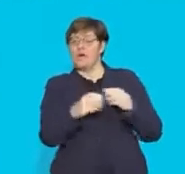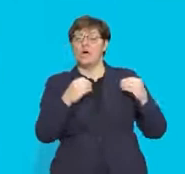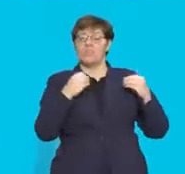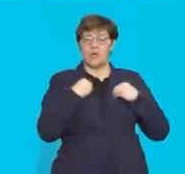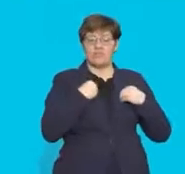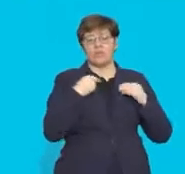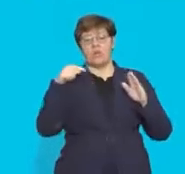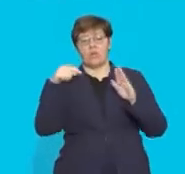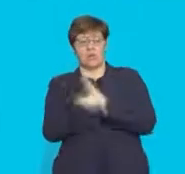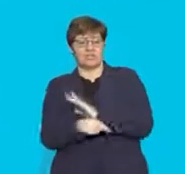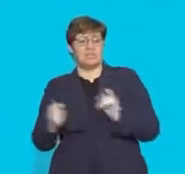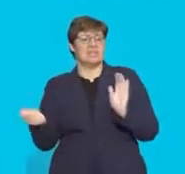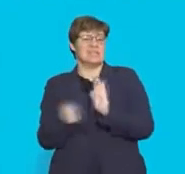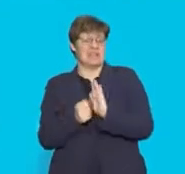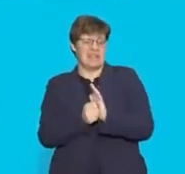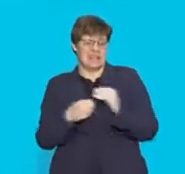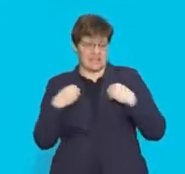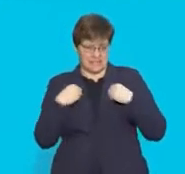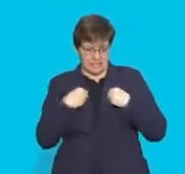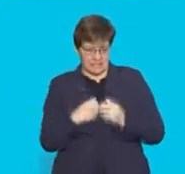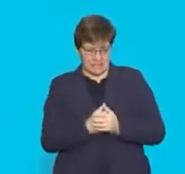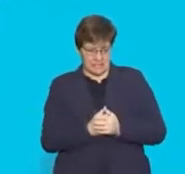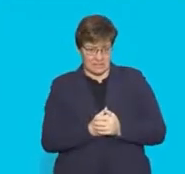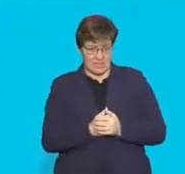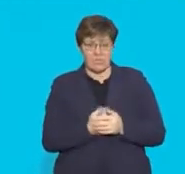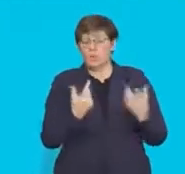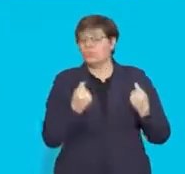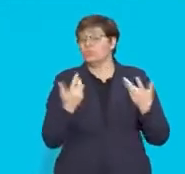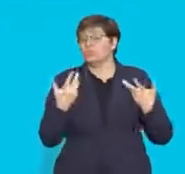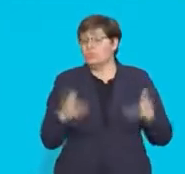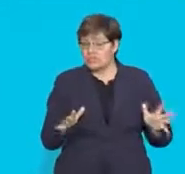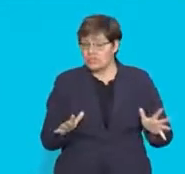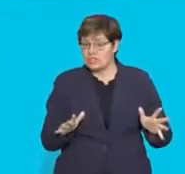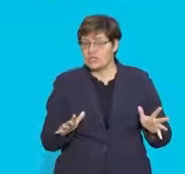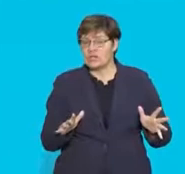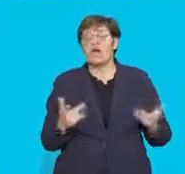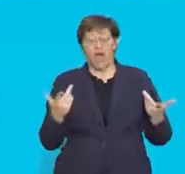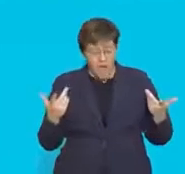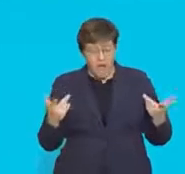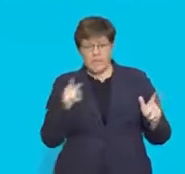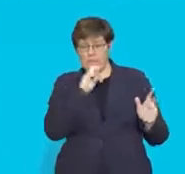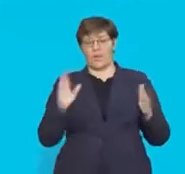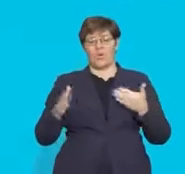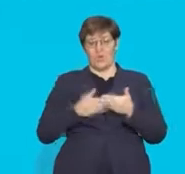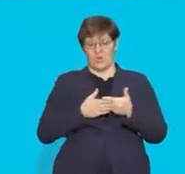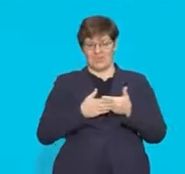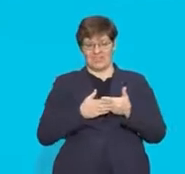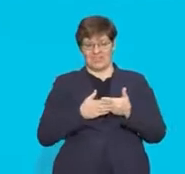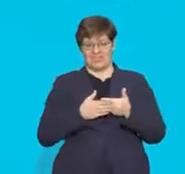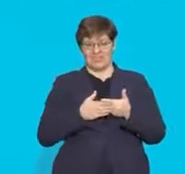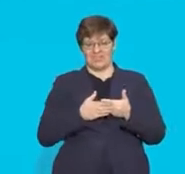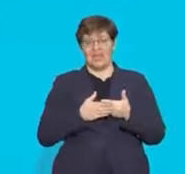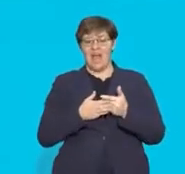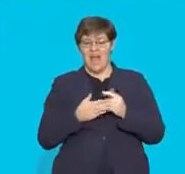on sale of asset. And once we've done that, it then self-destructs, it closes, and the profit is then